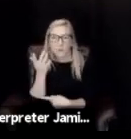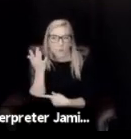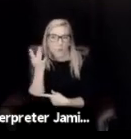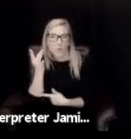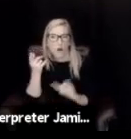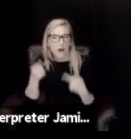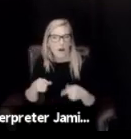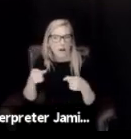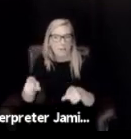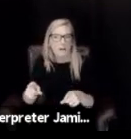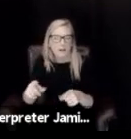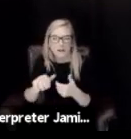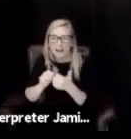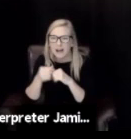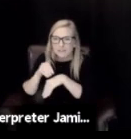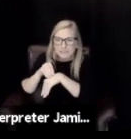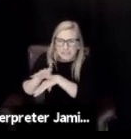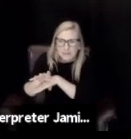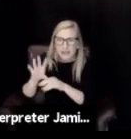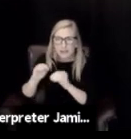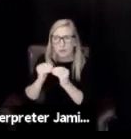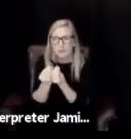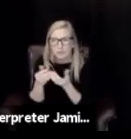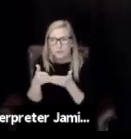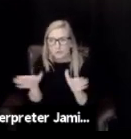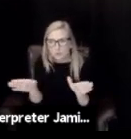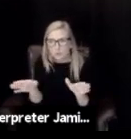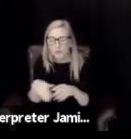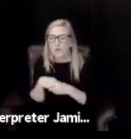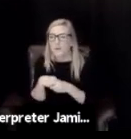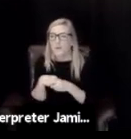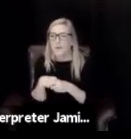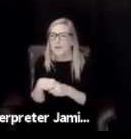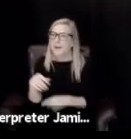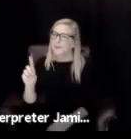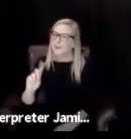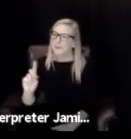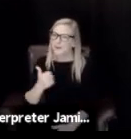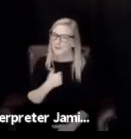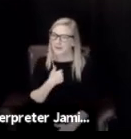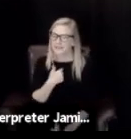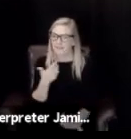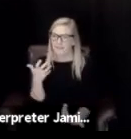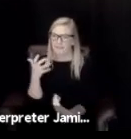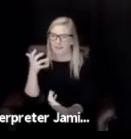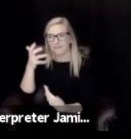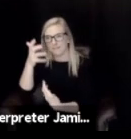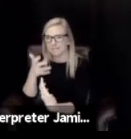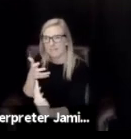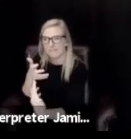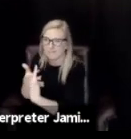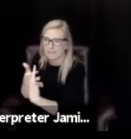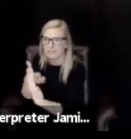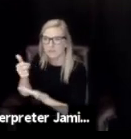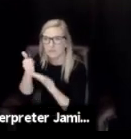happening, how is it impacting the organization, and where do I fit in helping them to solve their problem? And we're going to